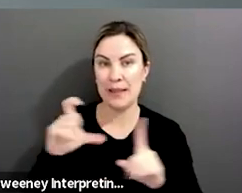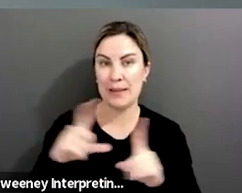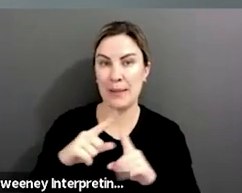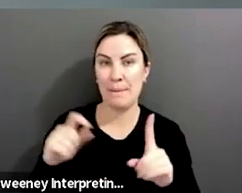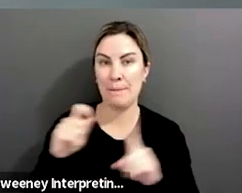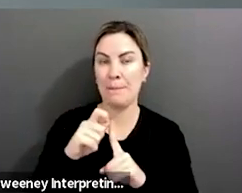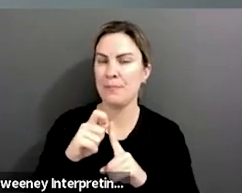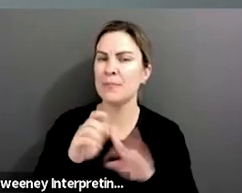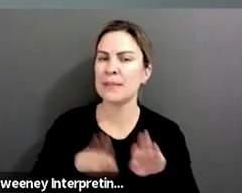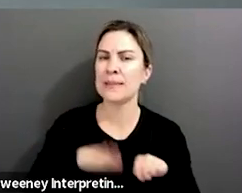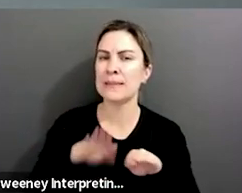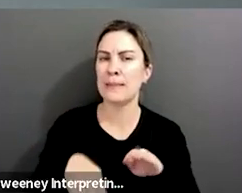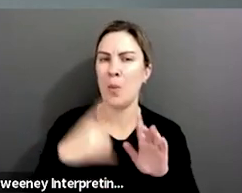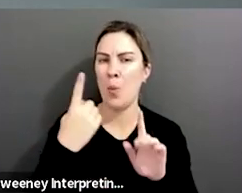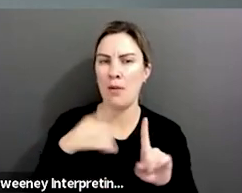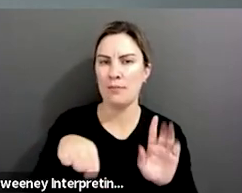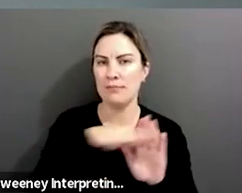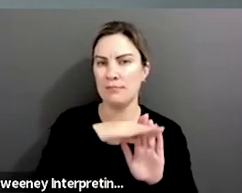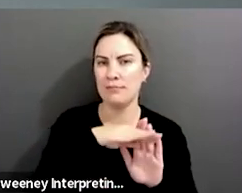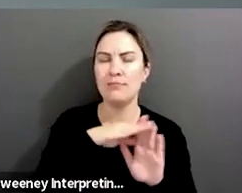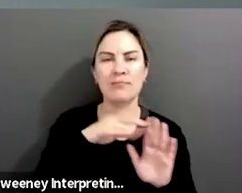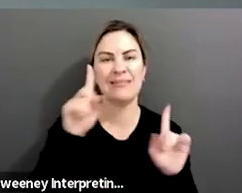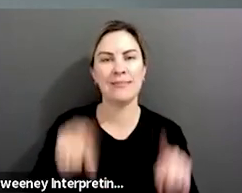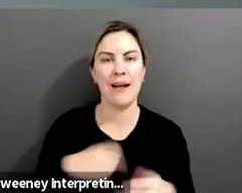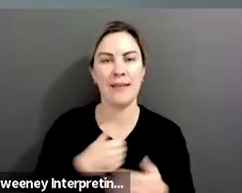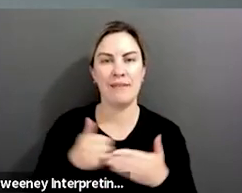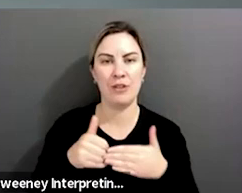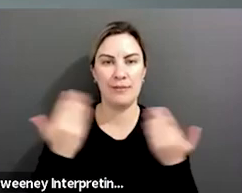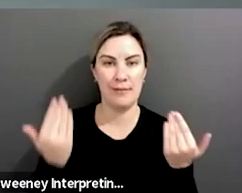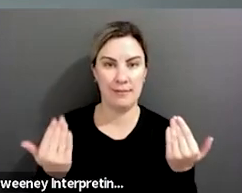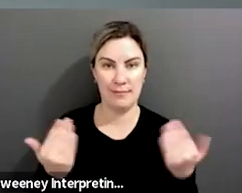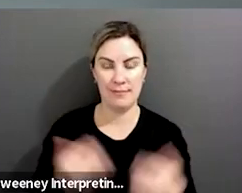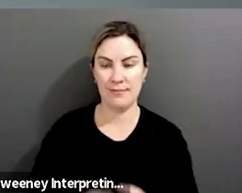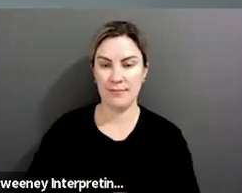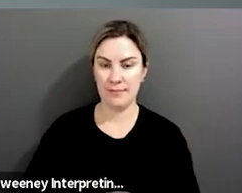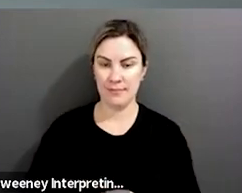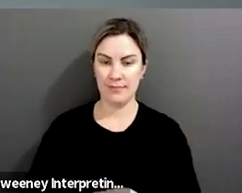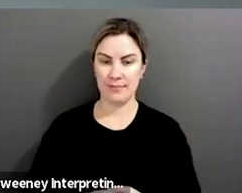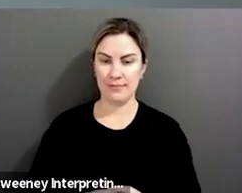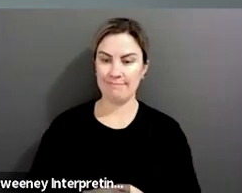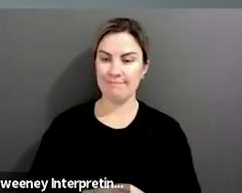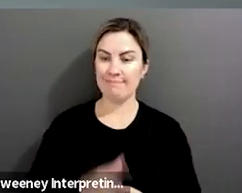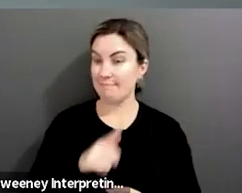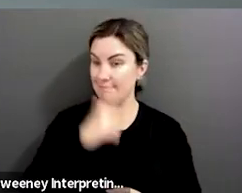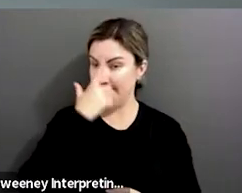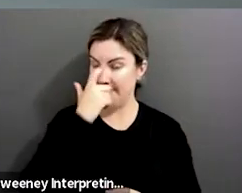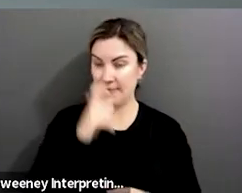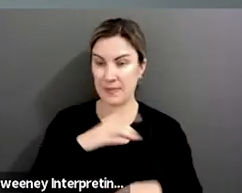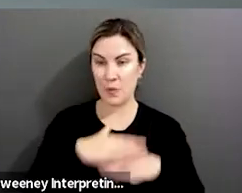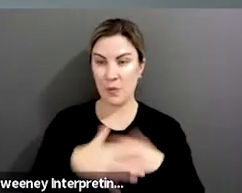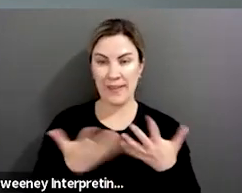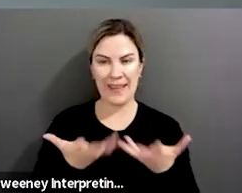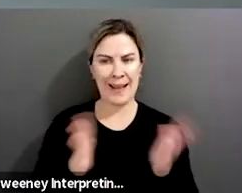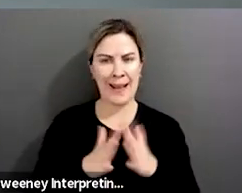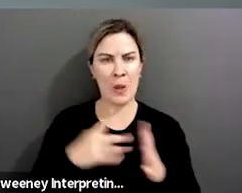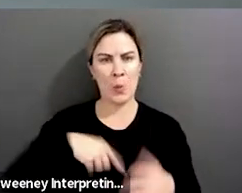step one component around starting with the everyday. And this notion of how can we expect someone